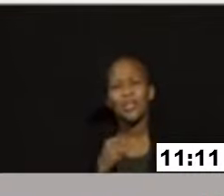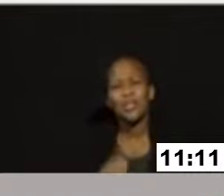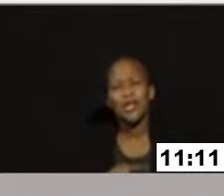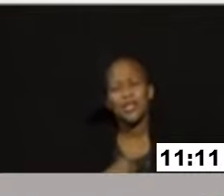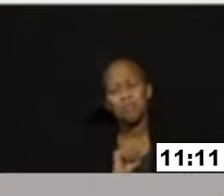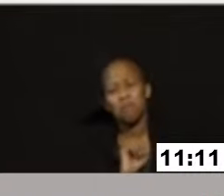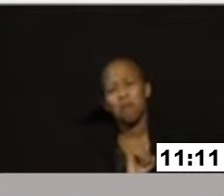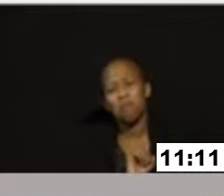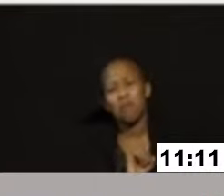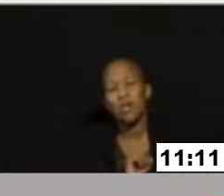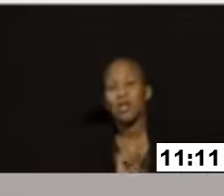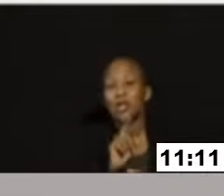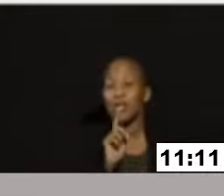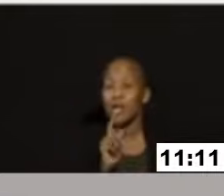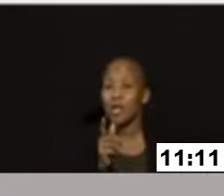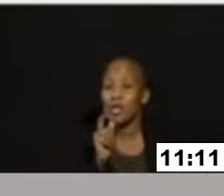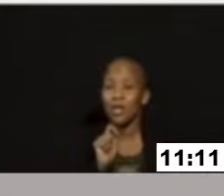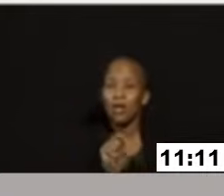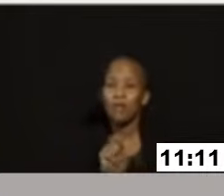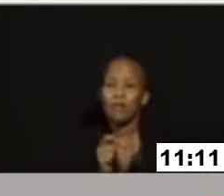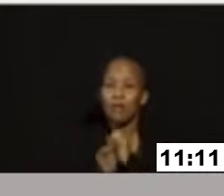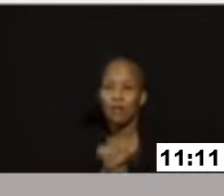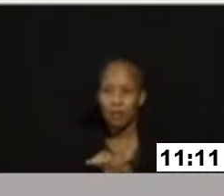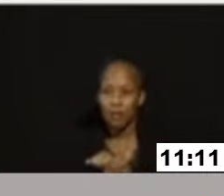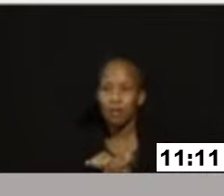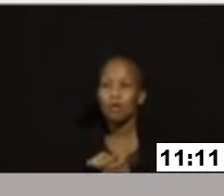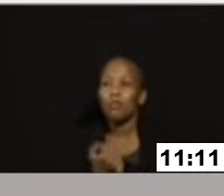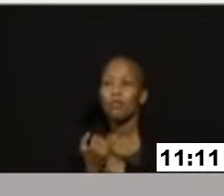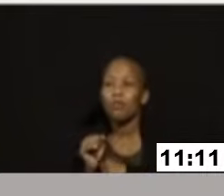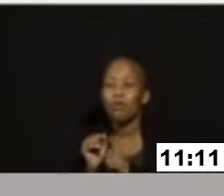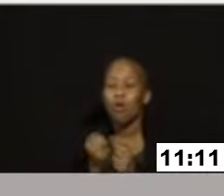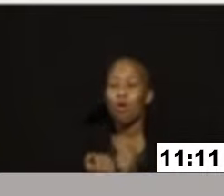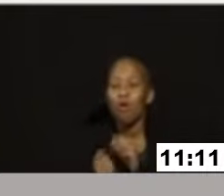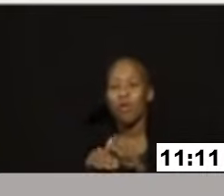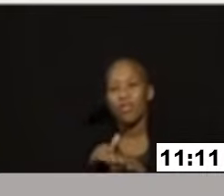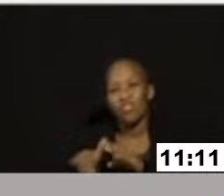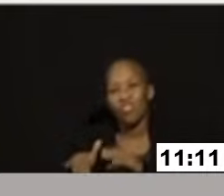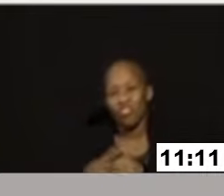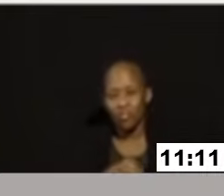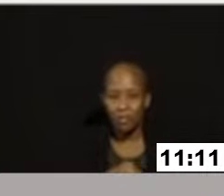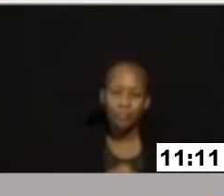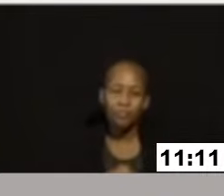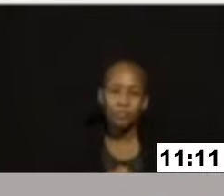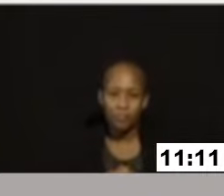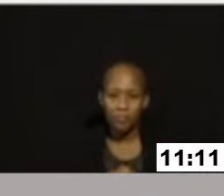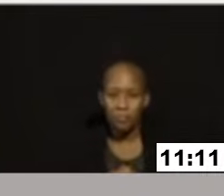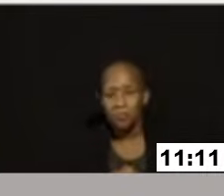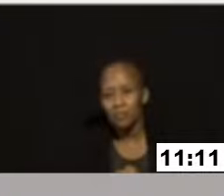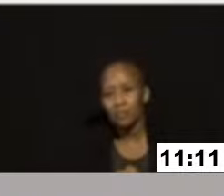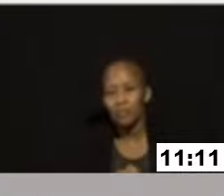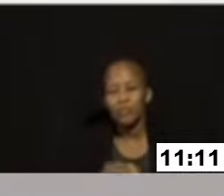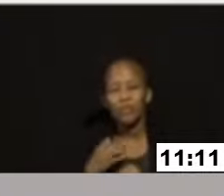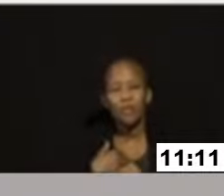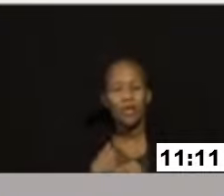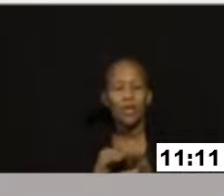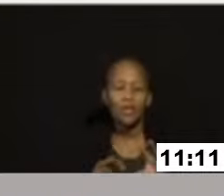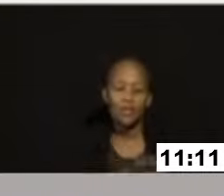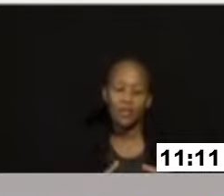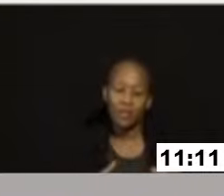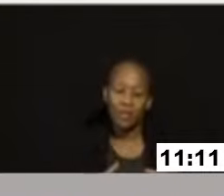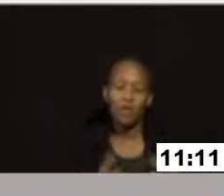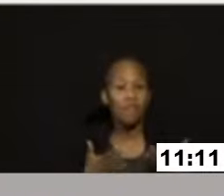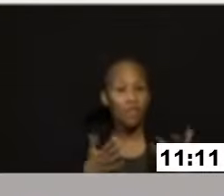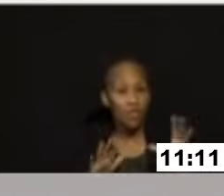on appeal converted to a caution and discharge. Completed my degree, worked for a short